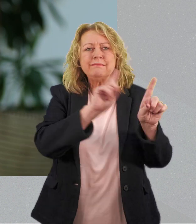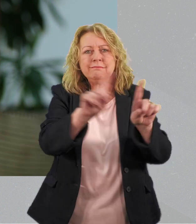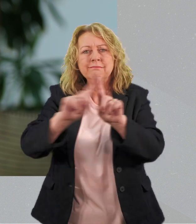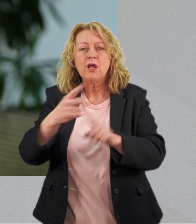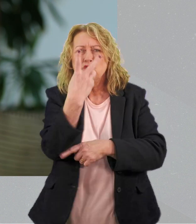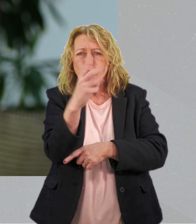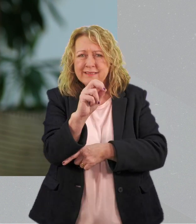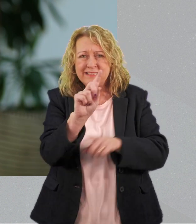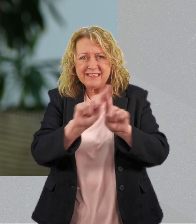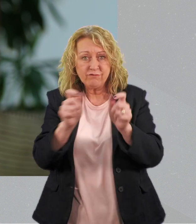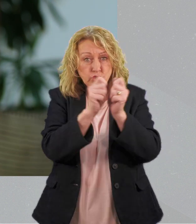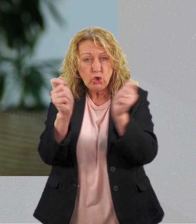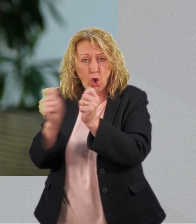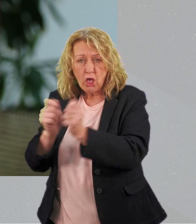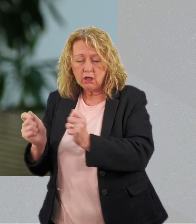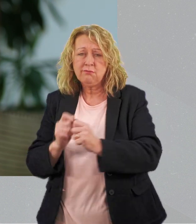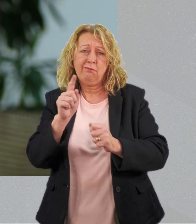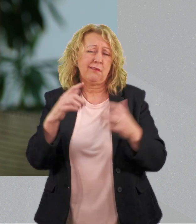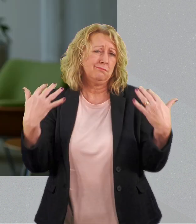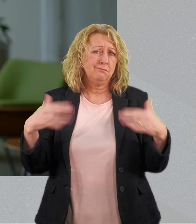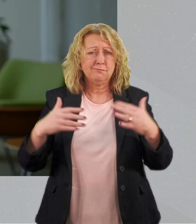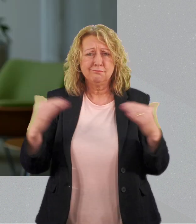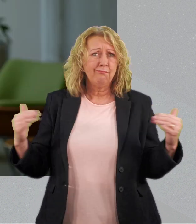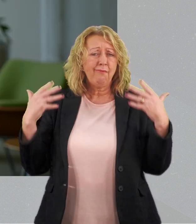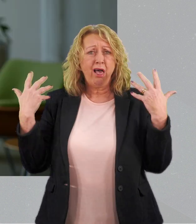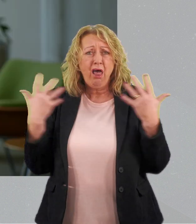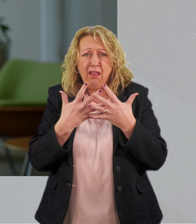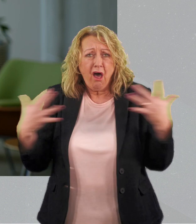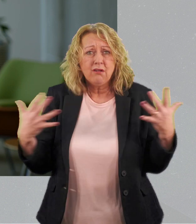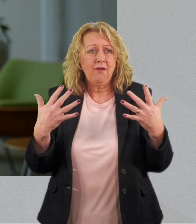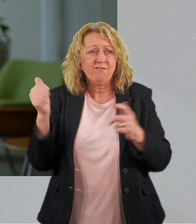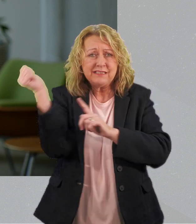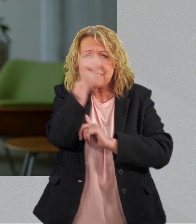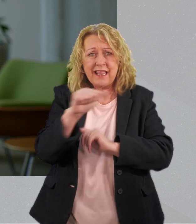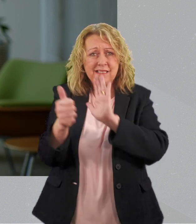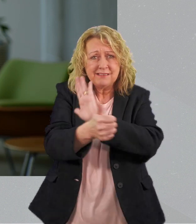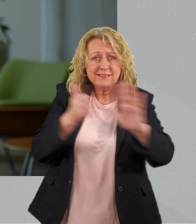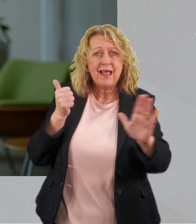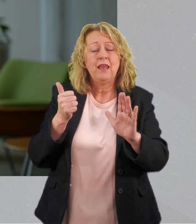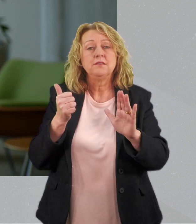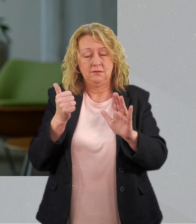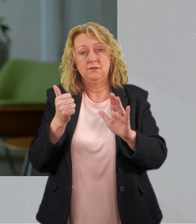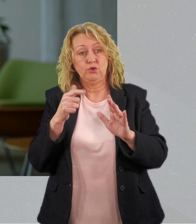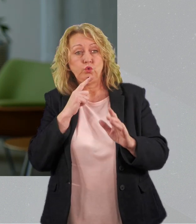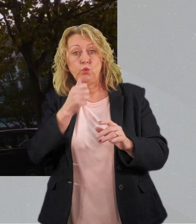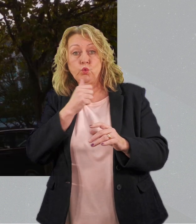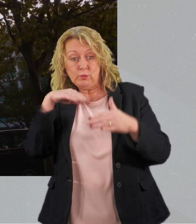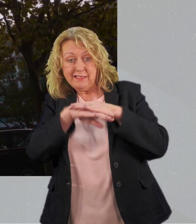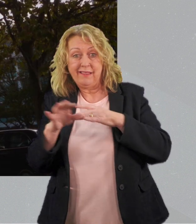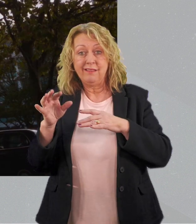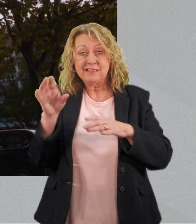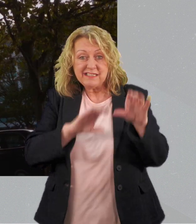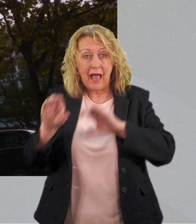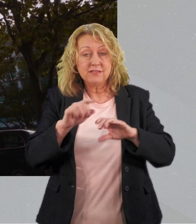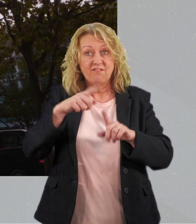different Lancet journals, and that's an incredible resource of talent and skill to apply to the science that